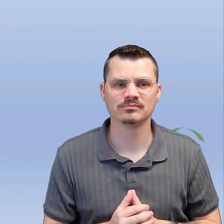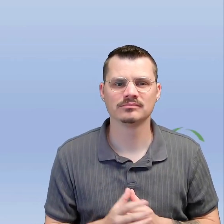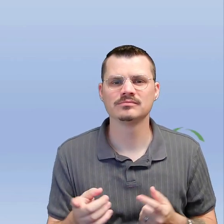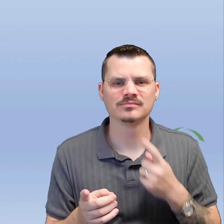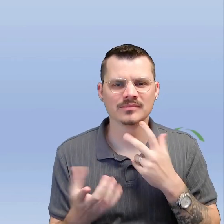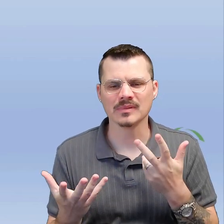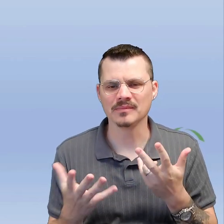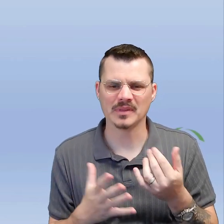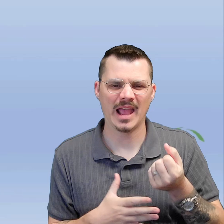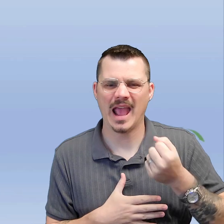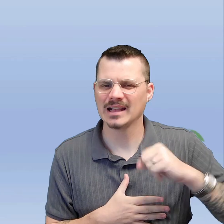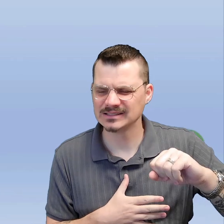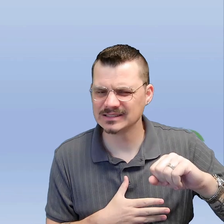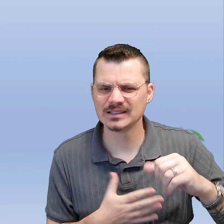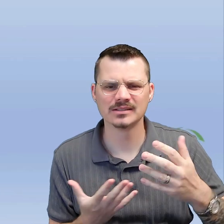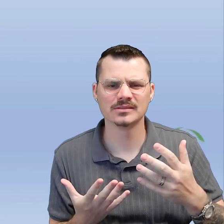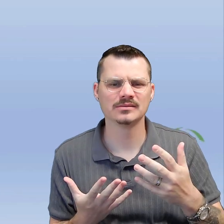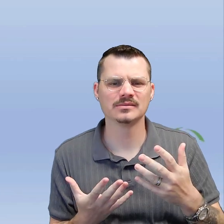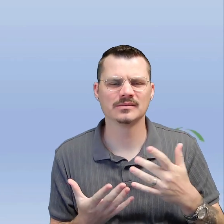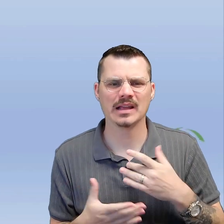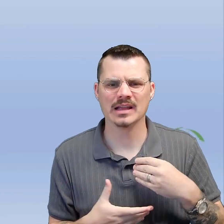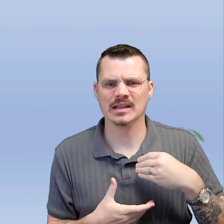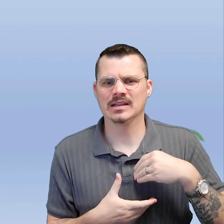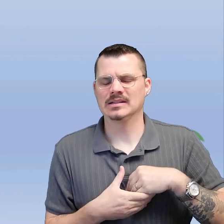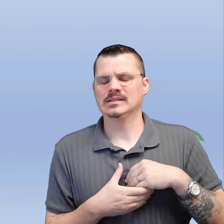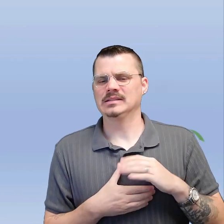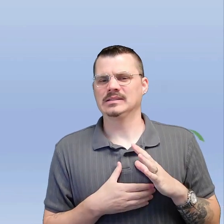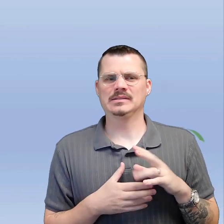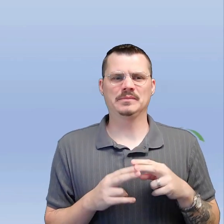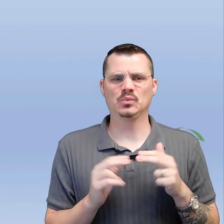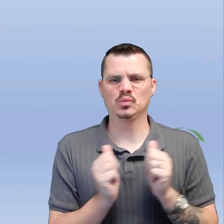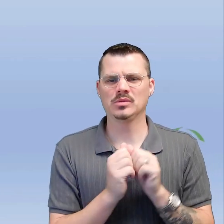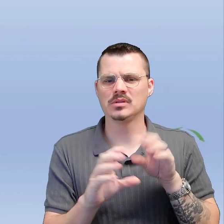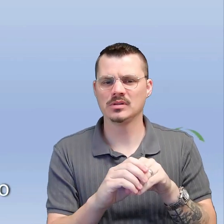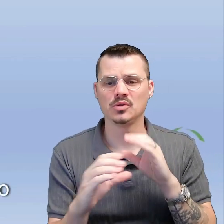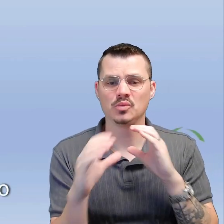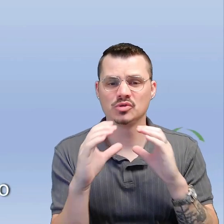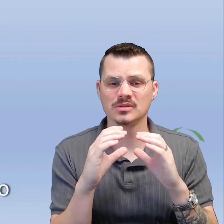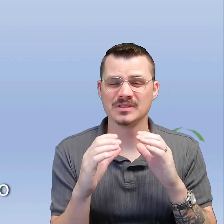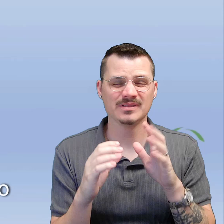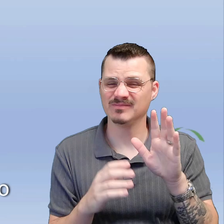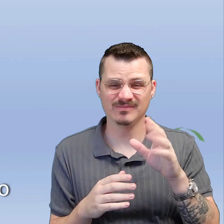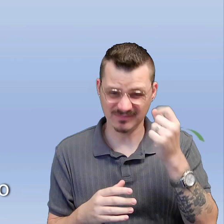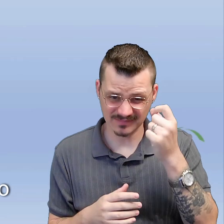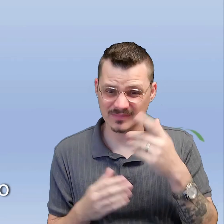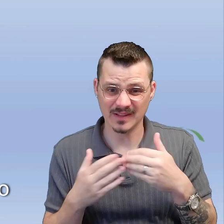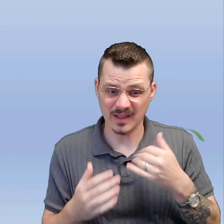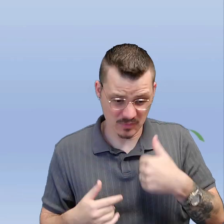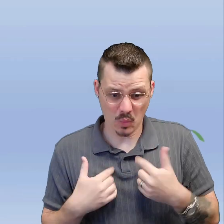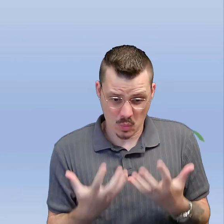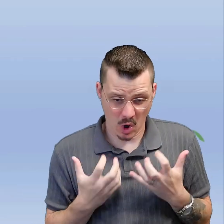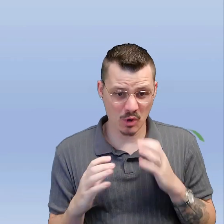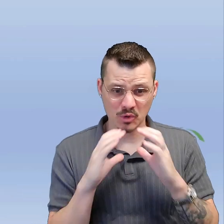very hesitant, very inhibited in terms of communication, even when the person would like